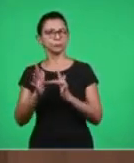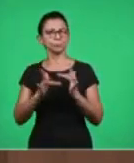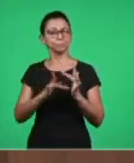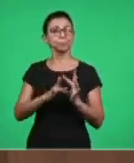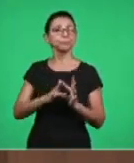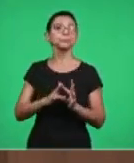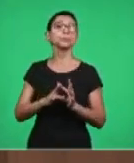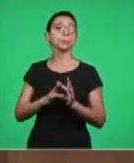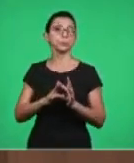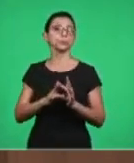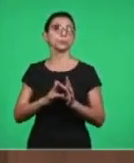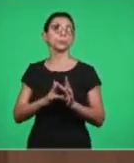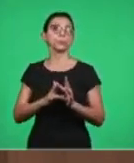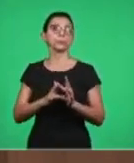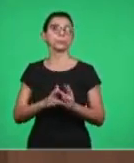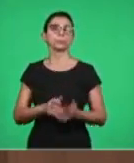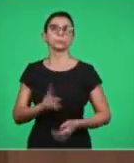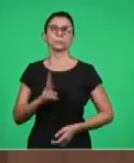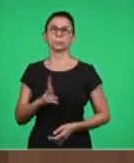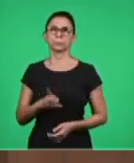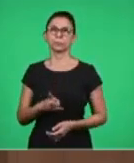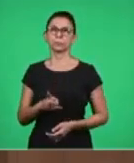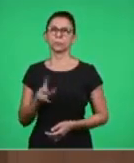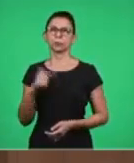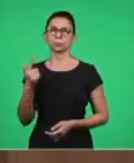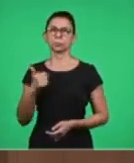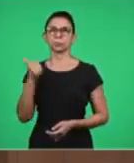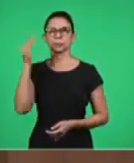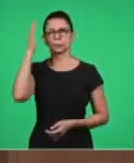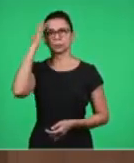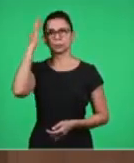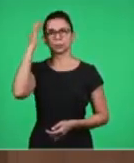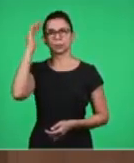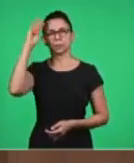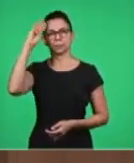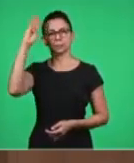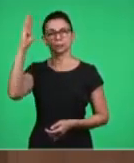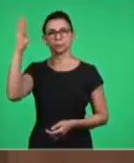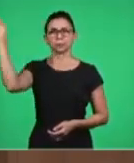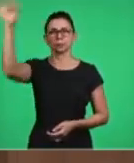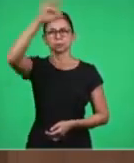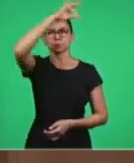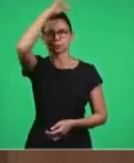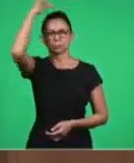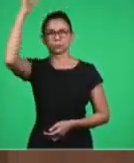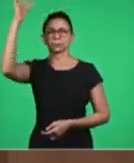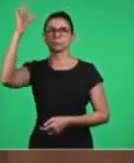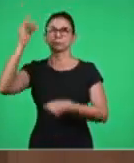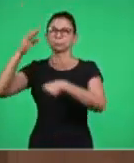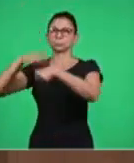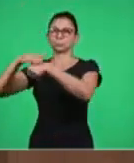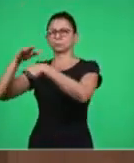as much as possible, but knowing that the Holy Spirit is responsible for this,